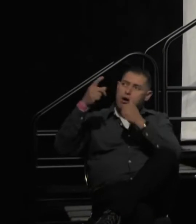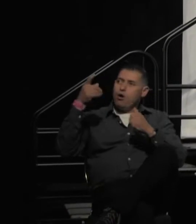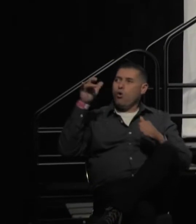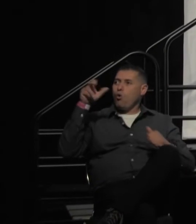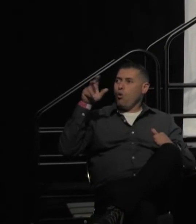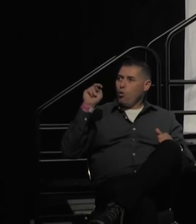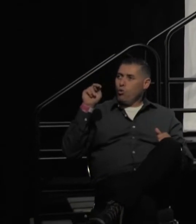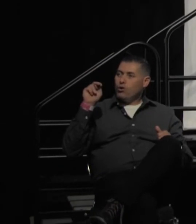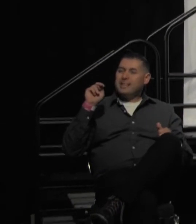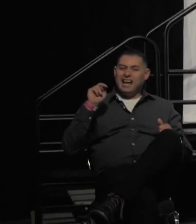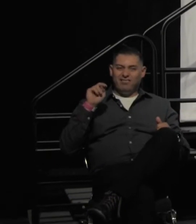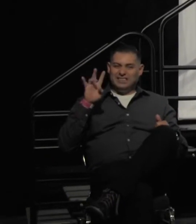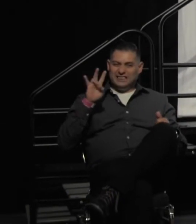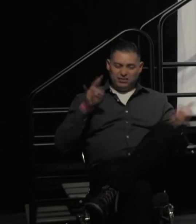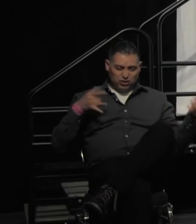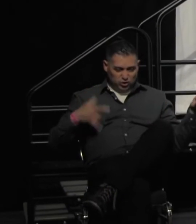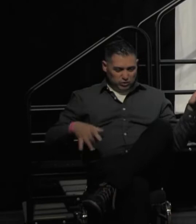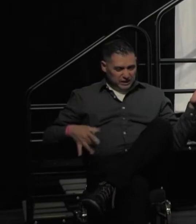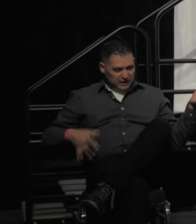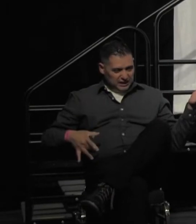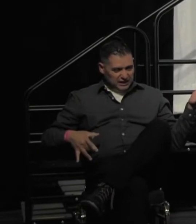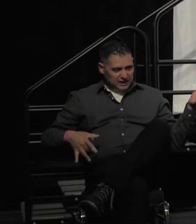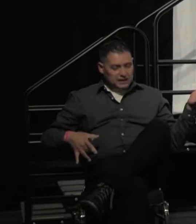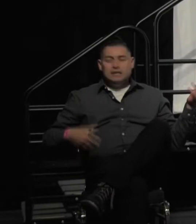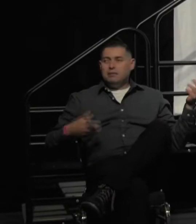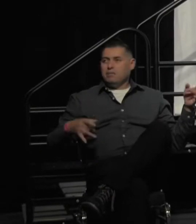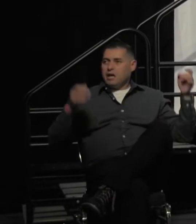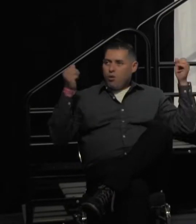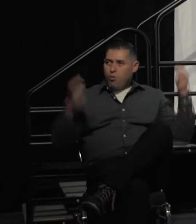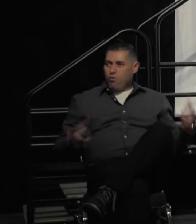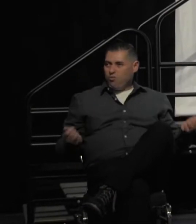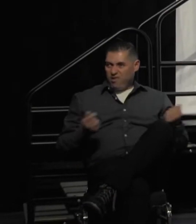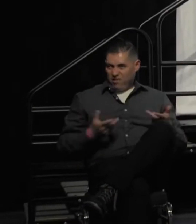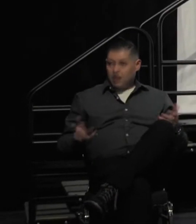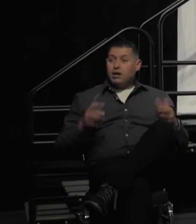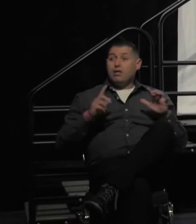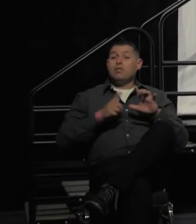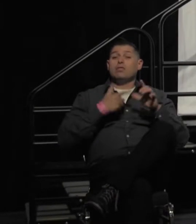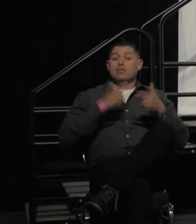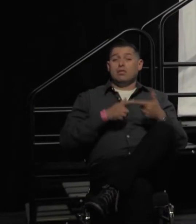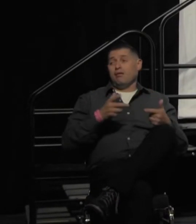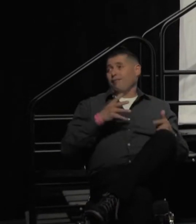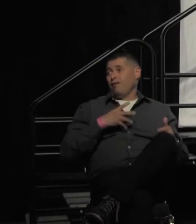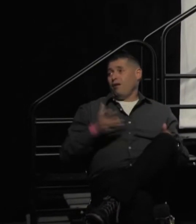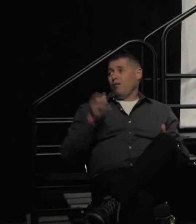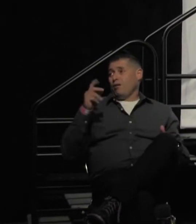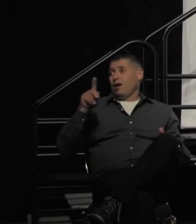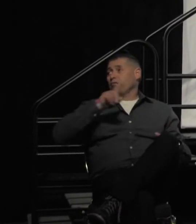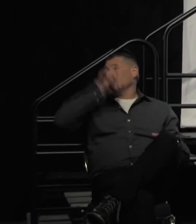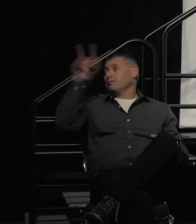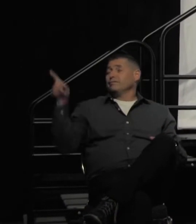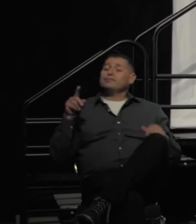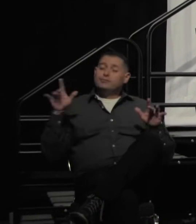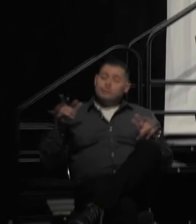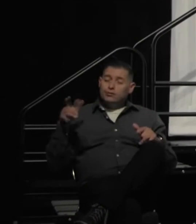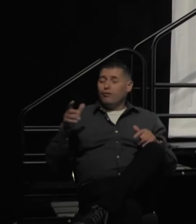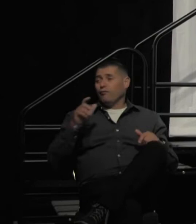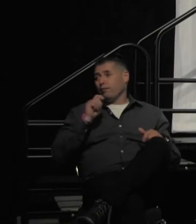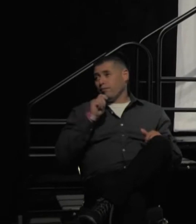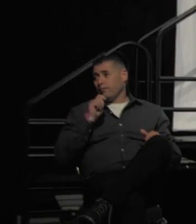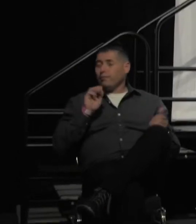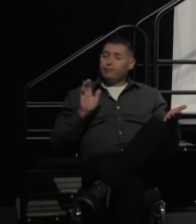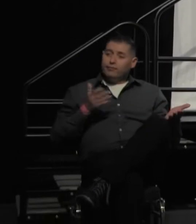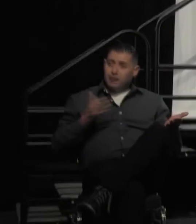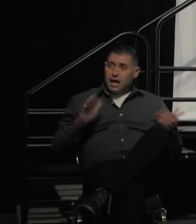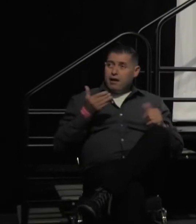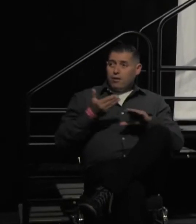like 7-string guitar to learn how to play all the solos. And so, okay, so I went down and recorded it, and then they asked me, says, we're